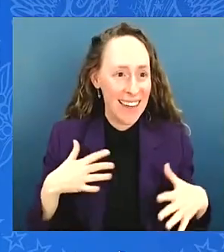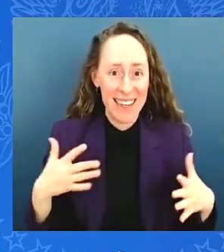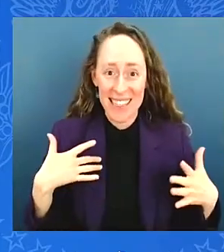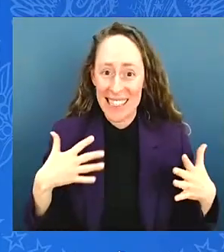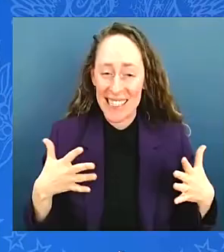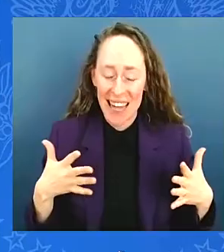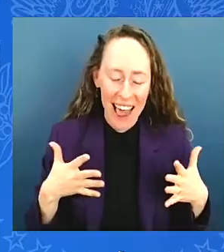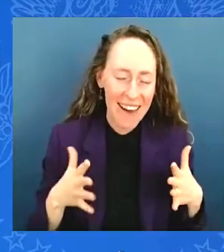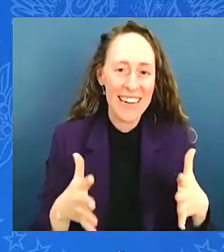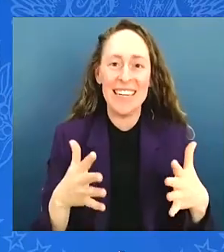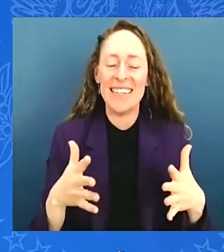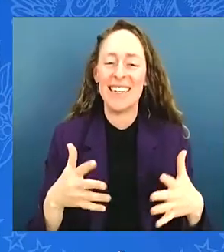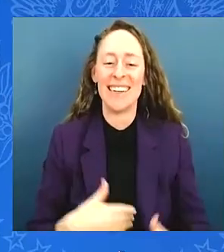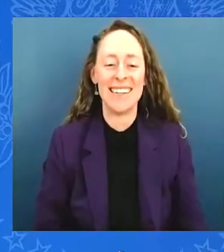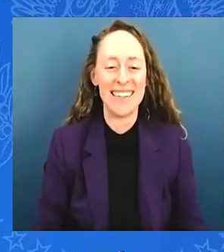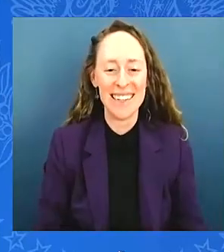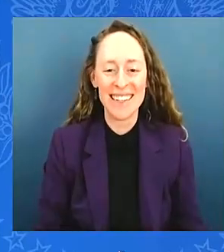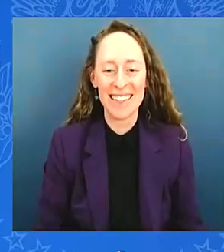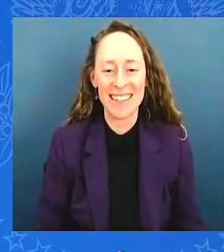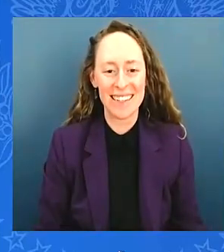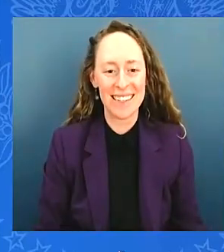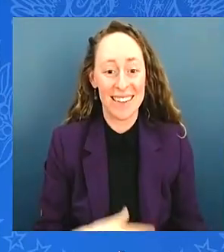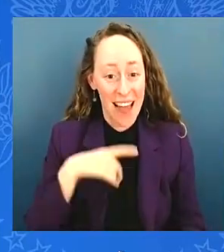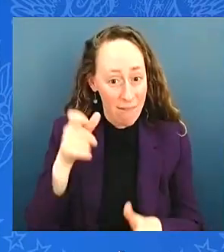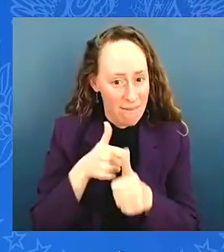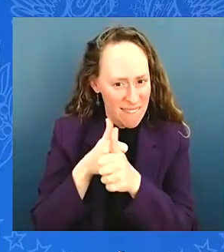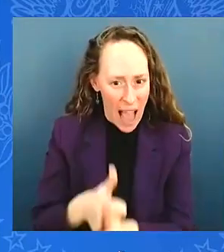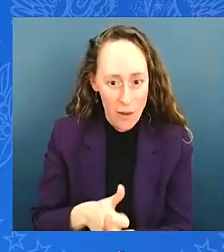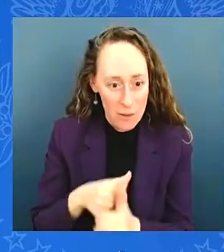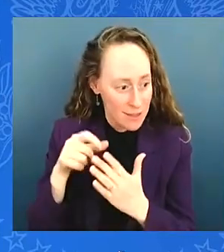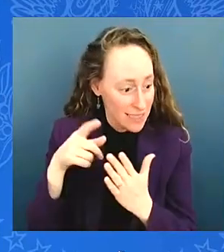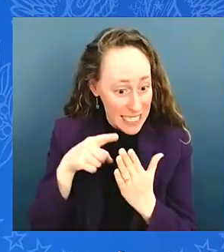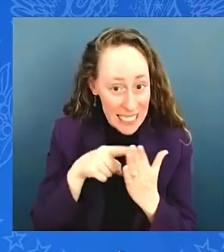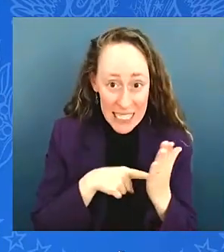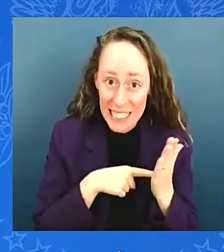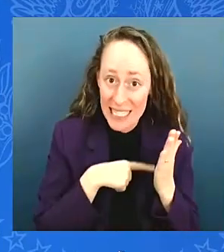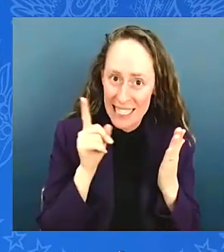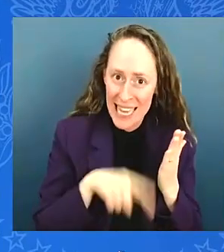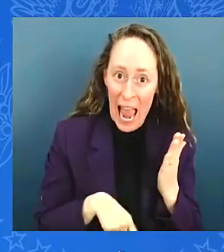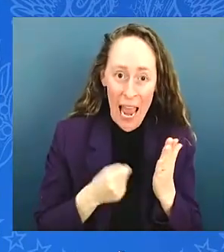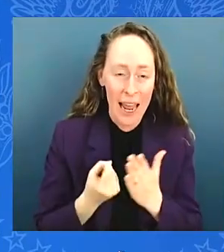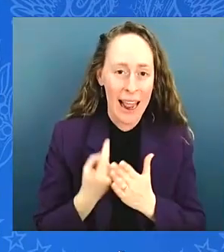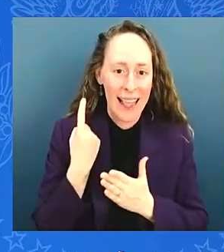stick to the script. All right. Thank you, Mr.